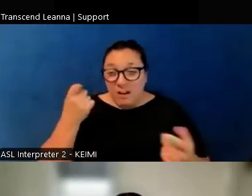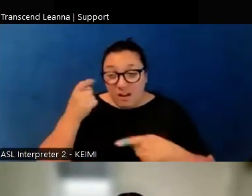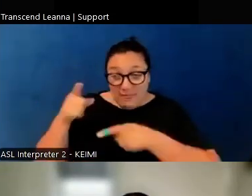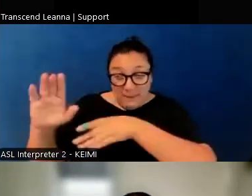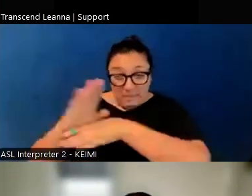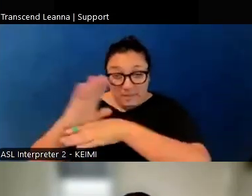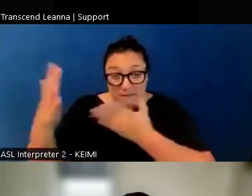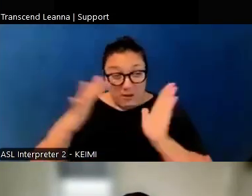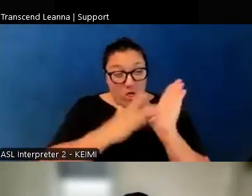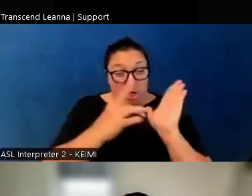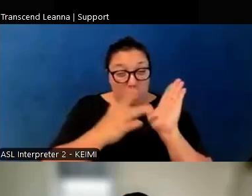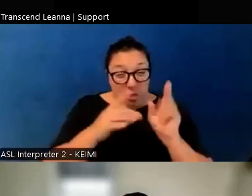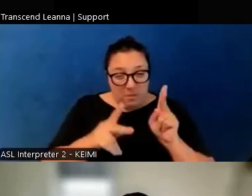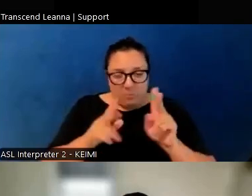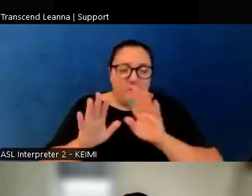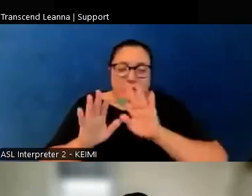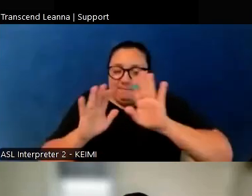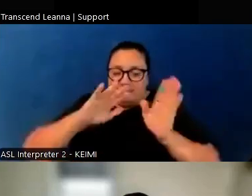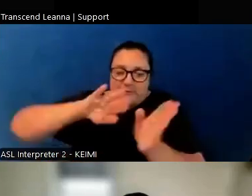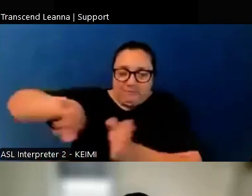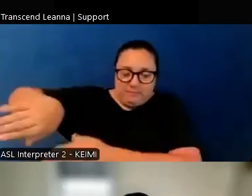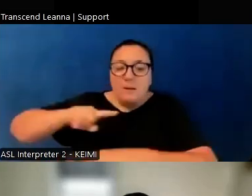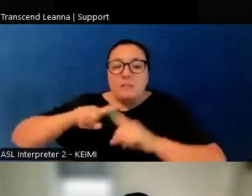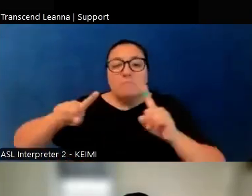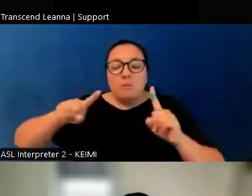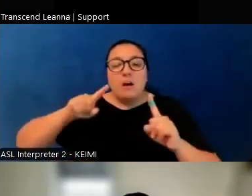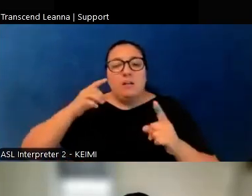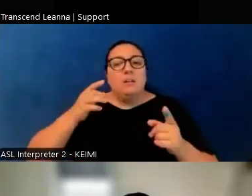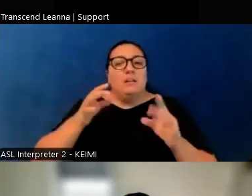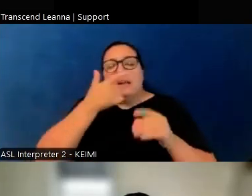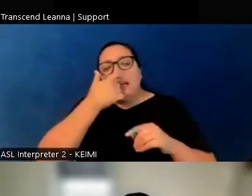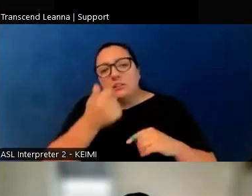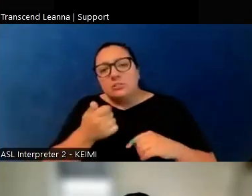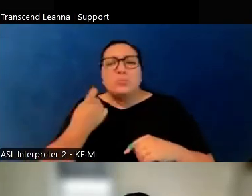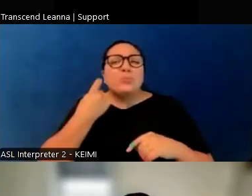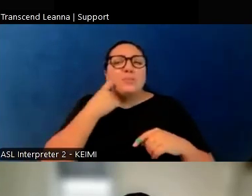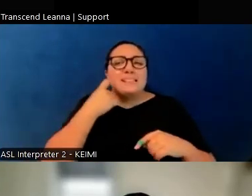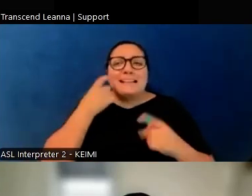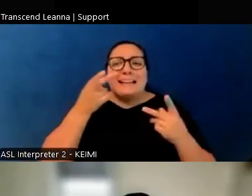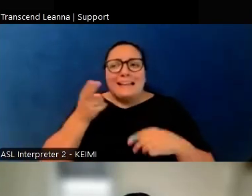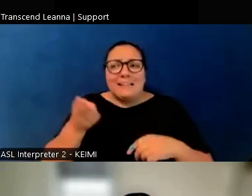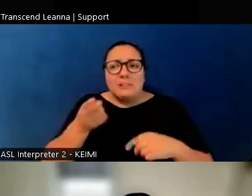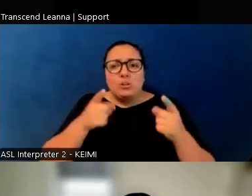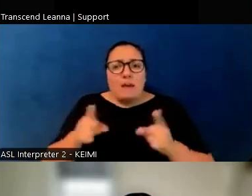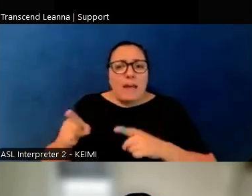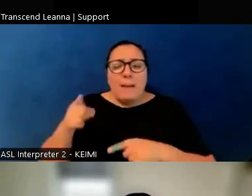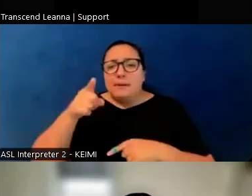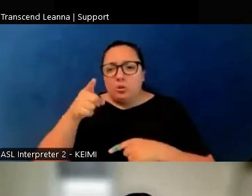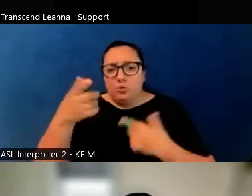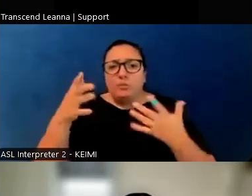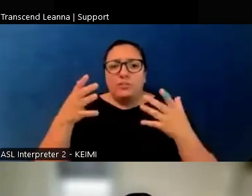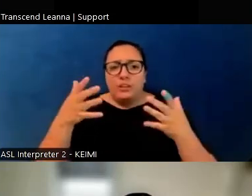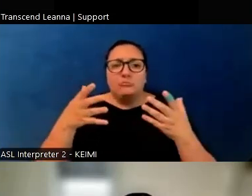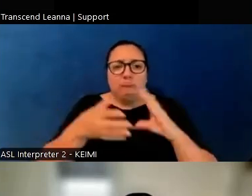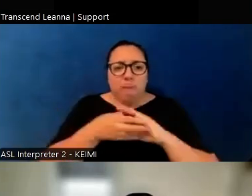I love that they pointed out all these initiatives from our history, our recent history, actually, that have benefited people. And even